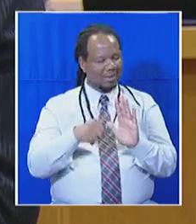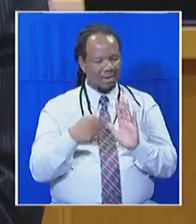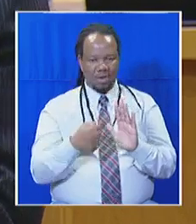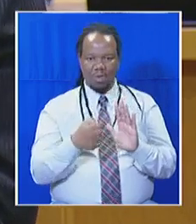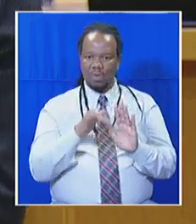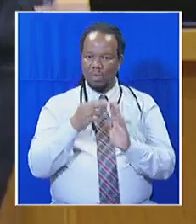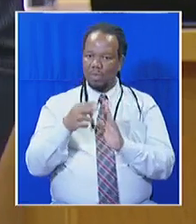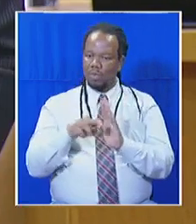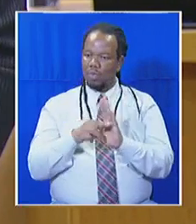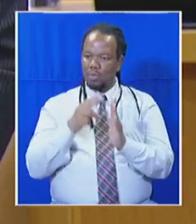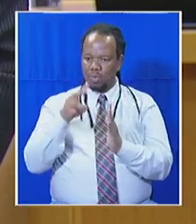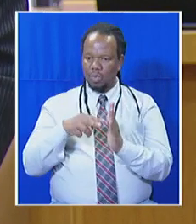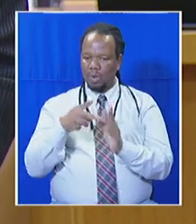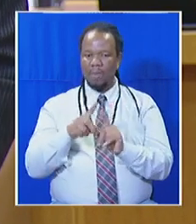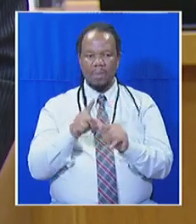Constitution. And